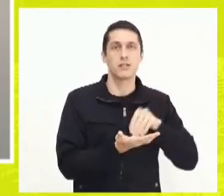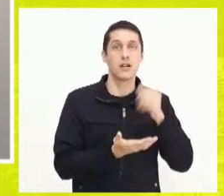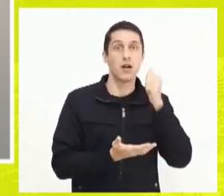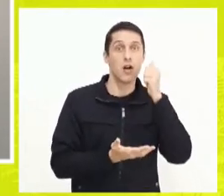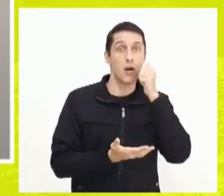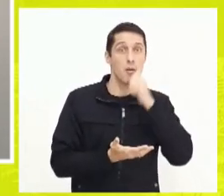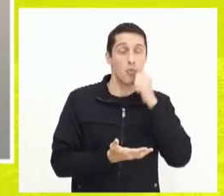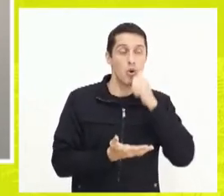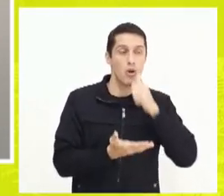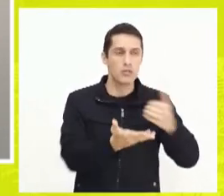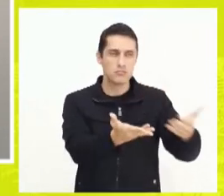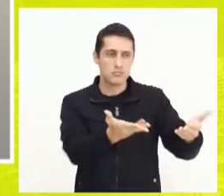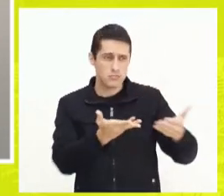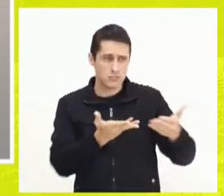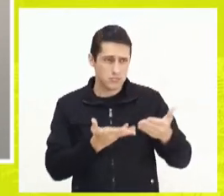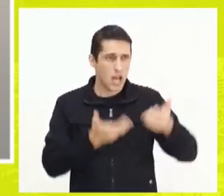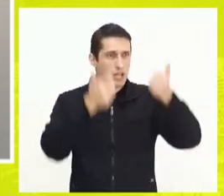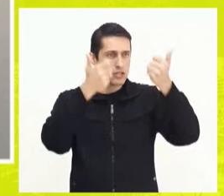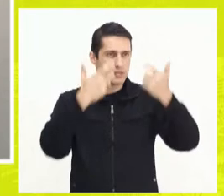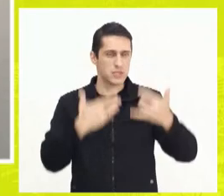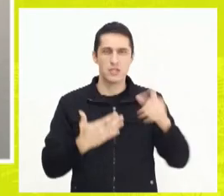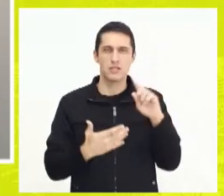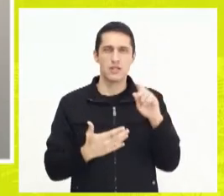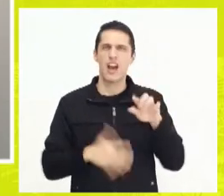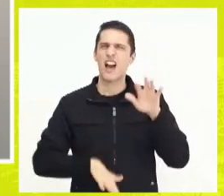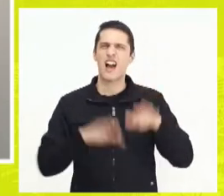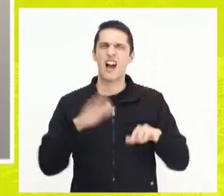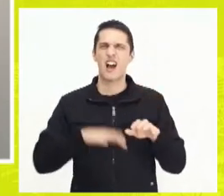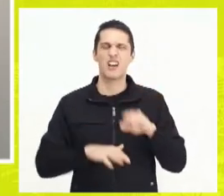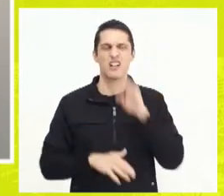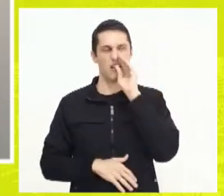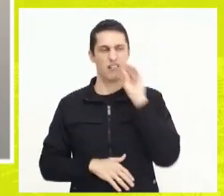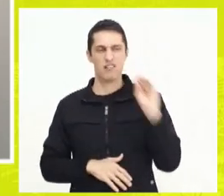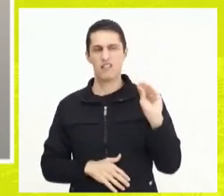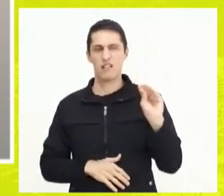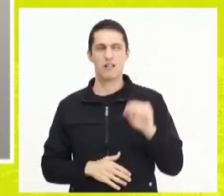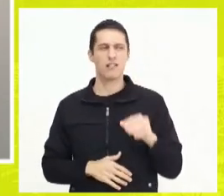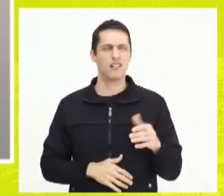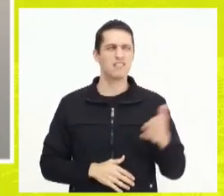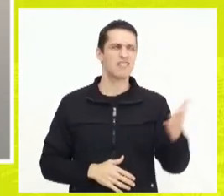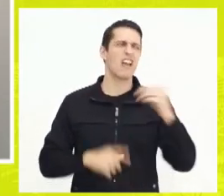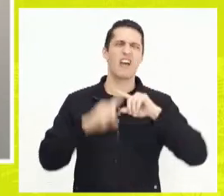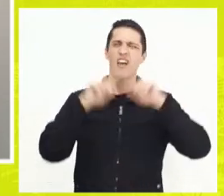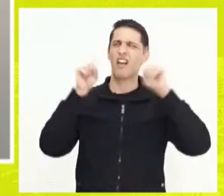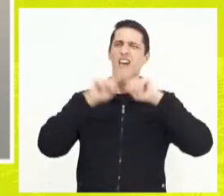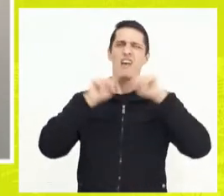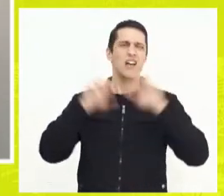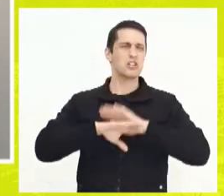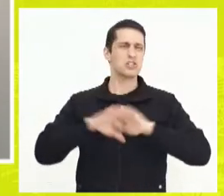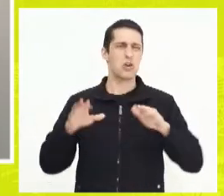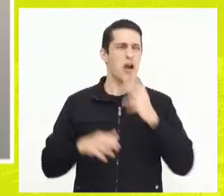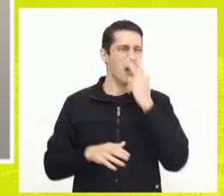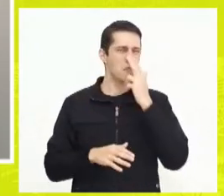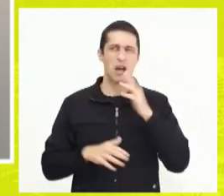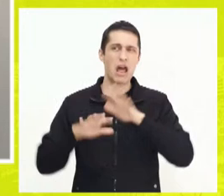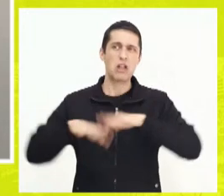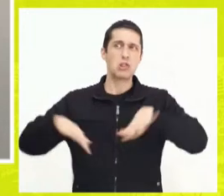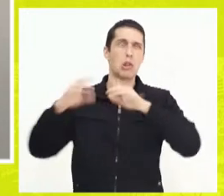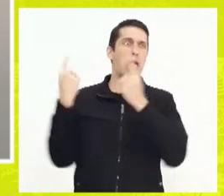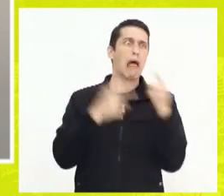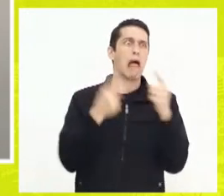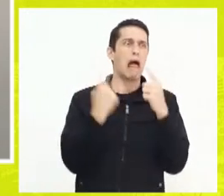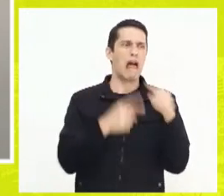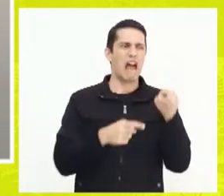not encouraged to talk about this they mock women yeah they complain a lot they think they're